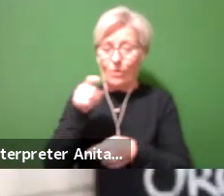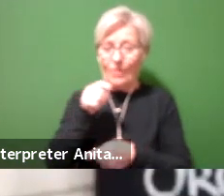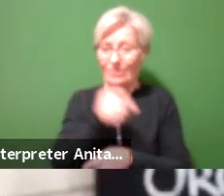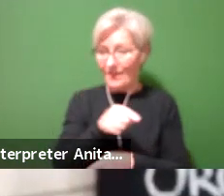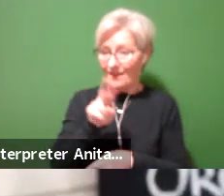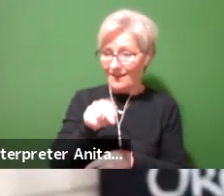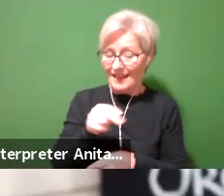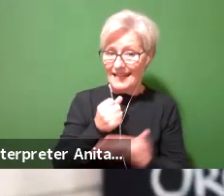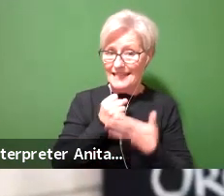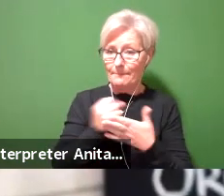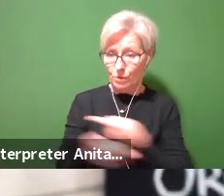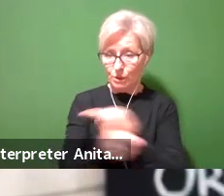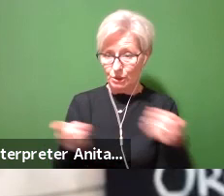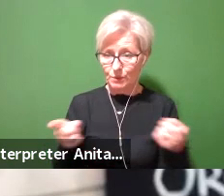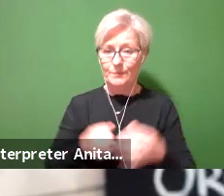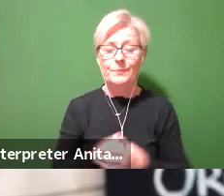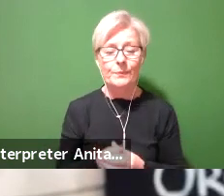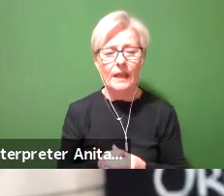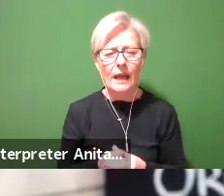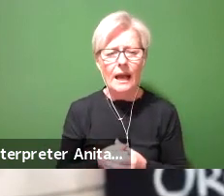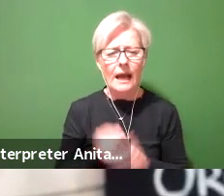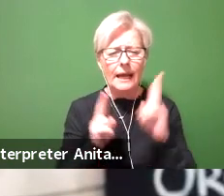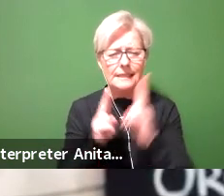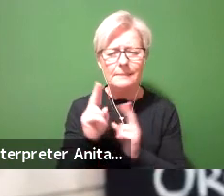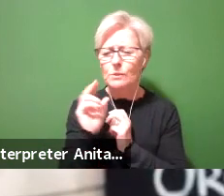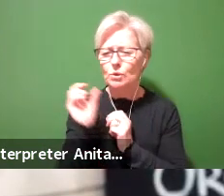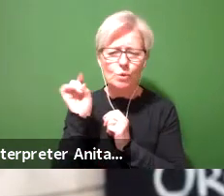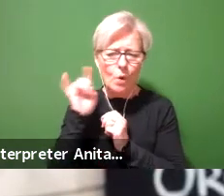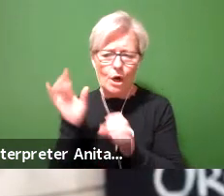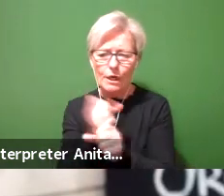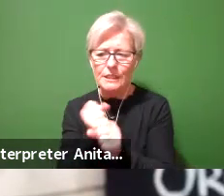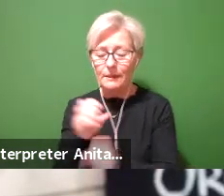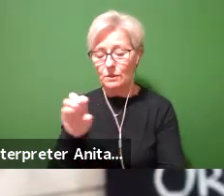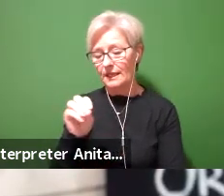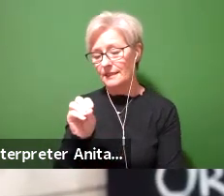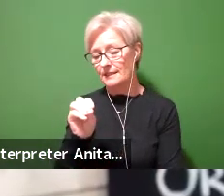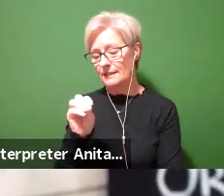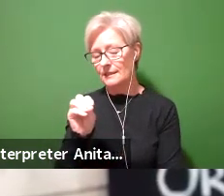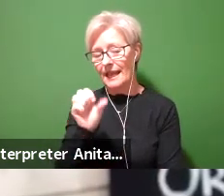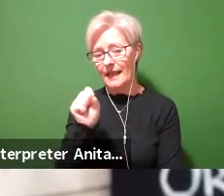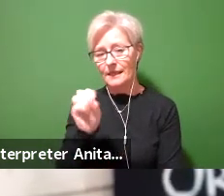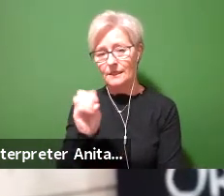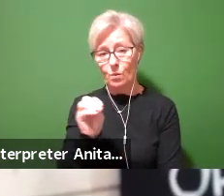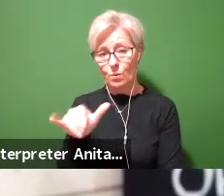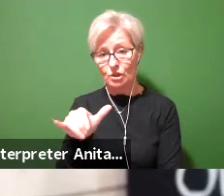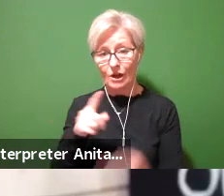of soy and linseed in connection with menopause. They have phytoestrogens in them, and there is some evidence